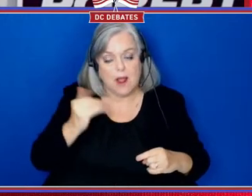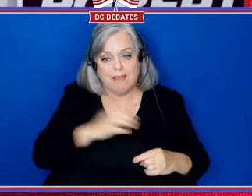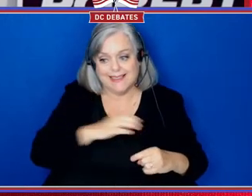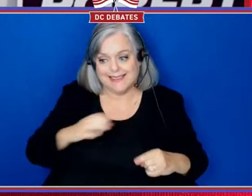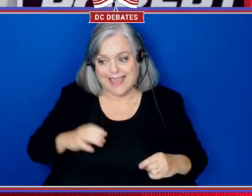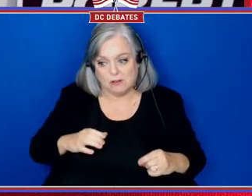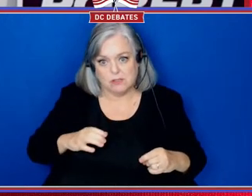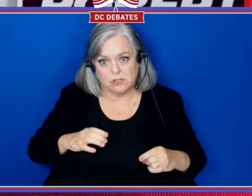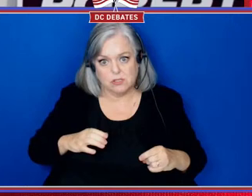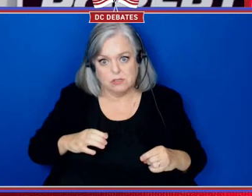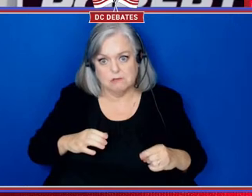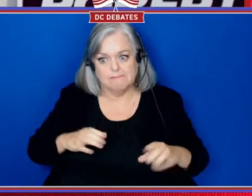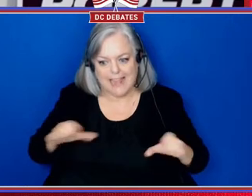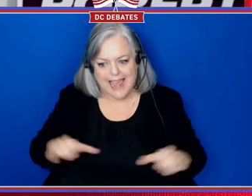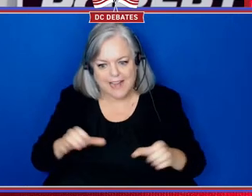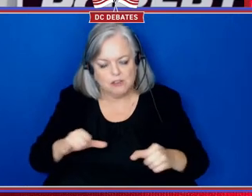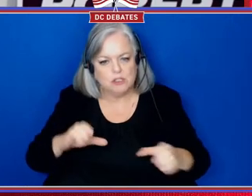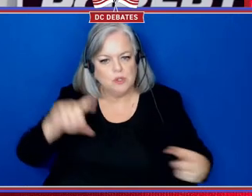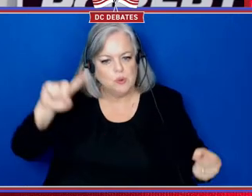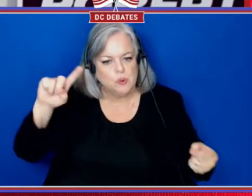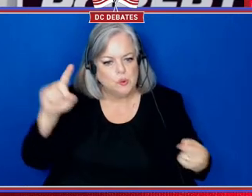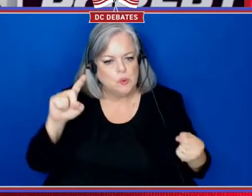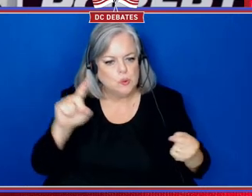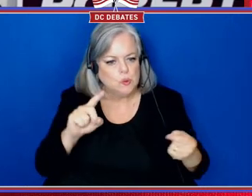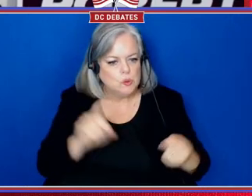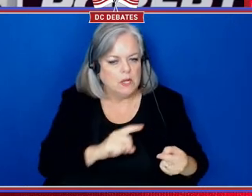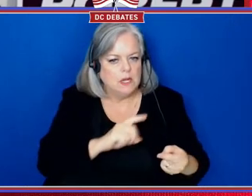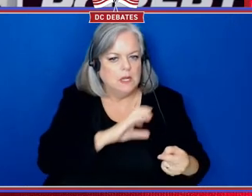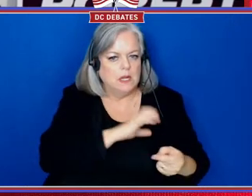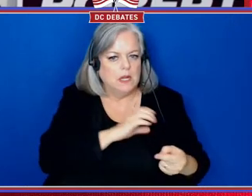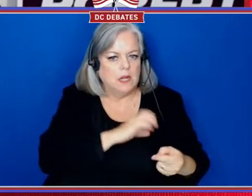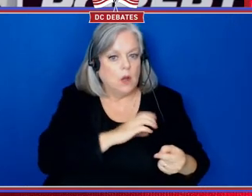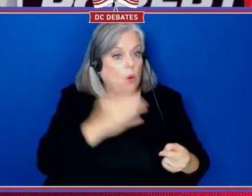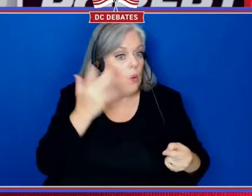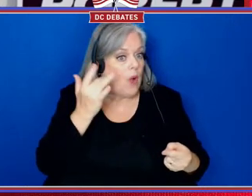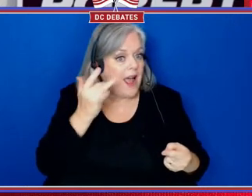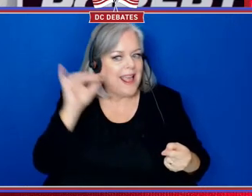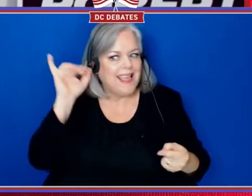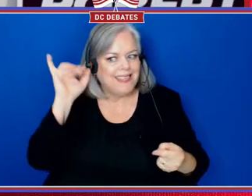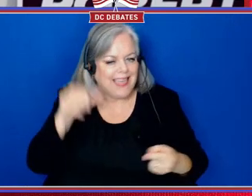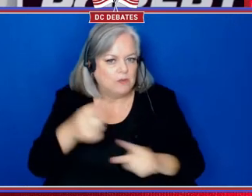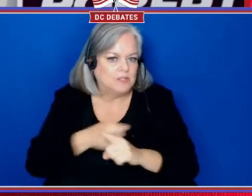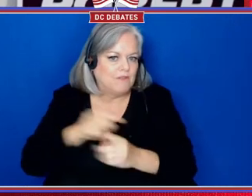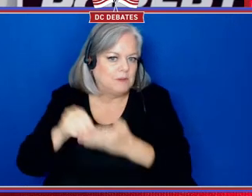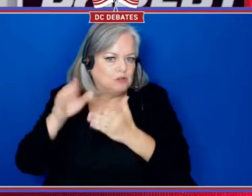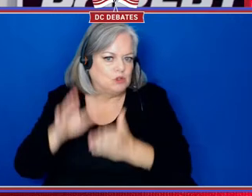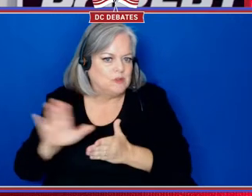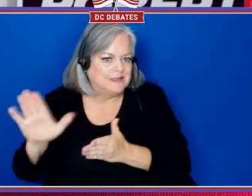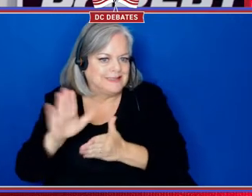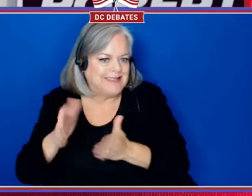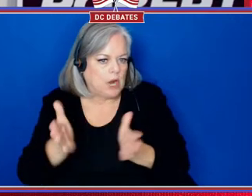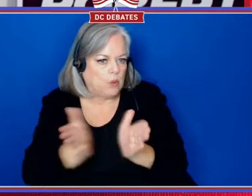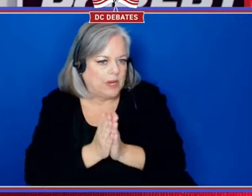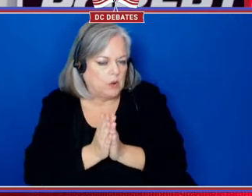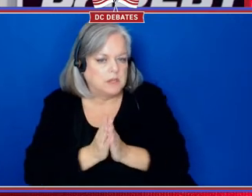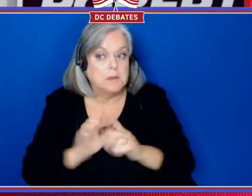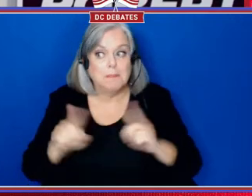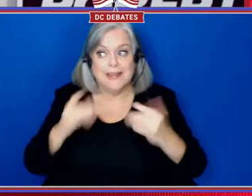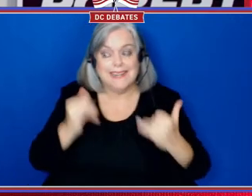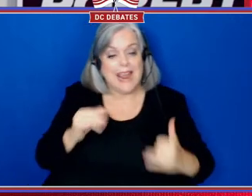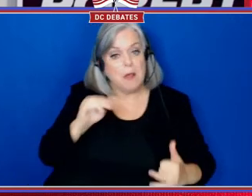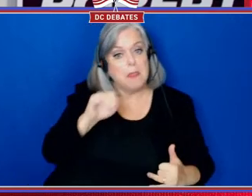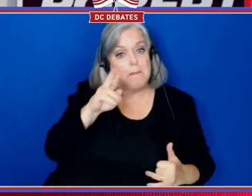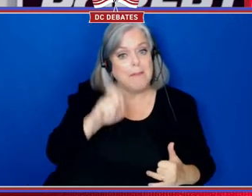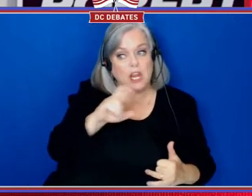was the request that came from students. Now, what we are hearing from the mayor is that we need police in schools because schools are